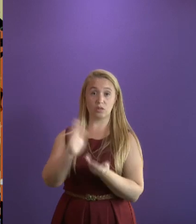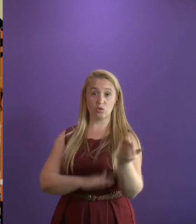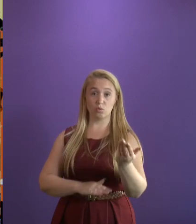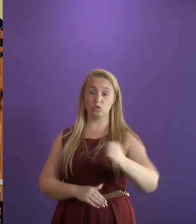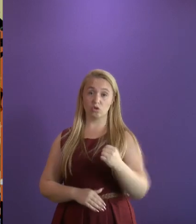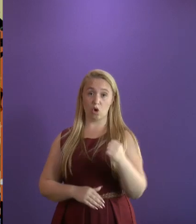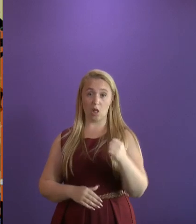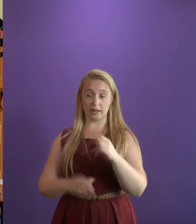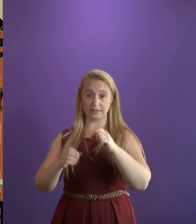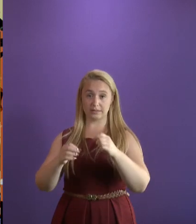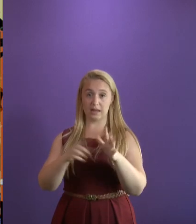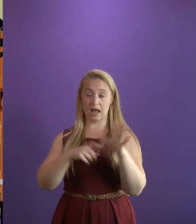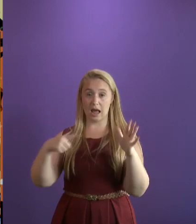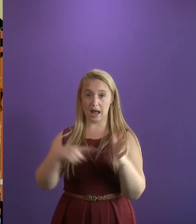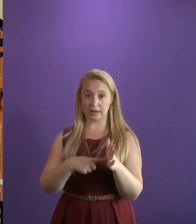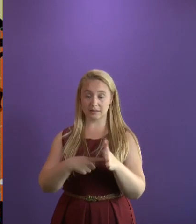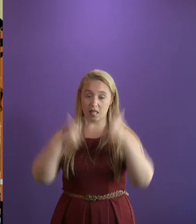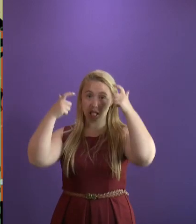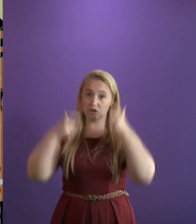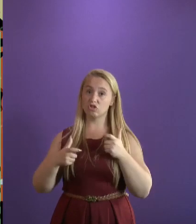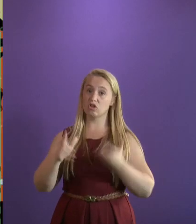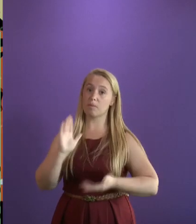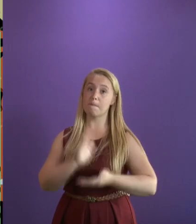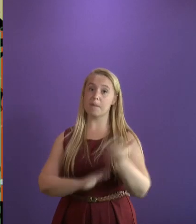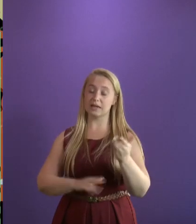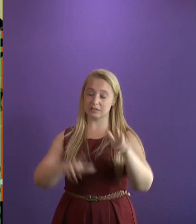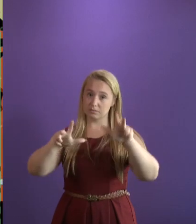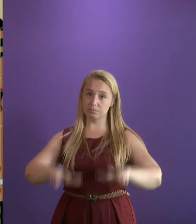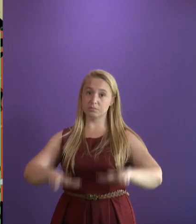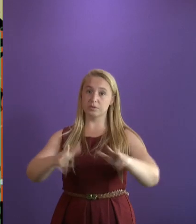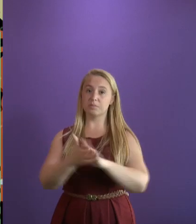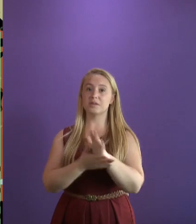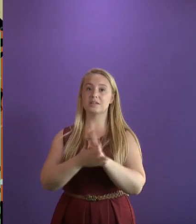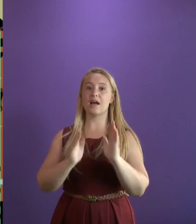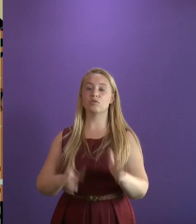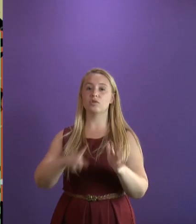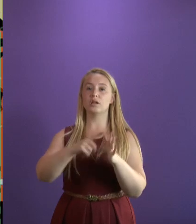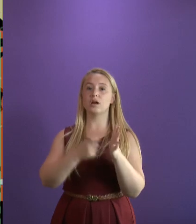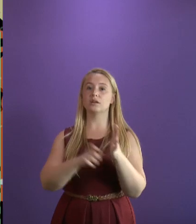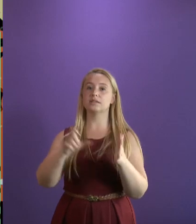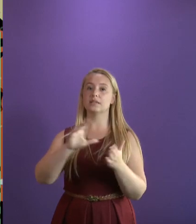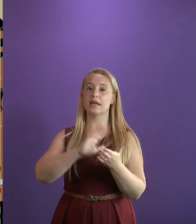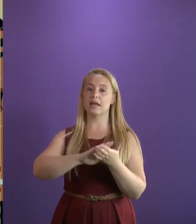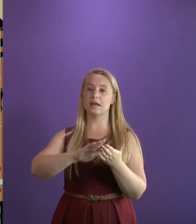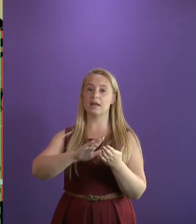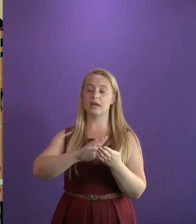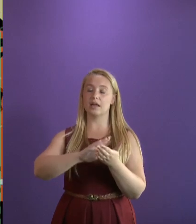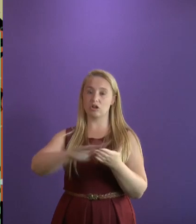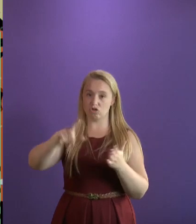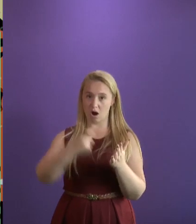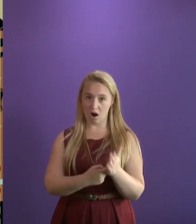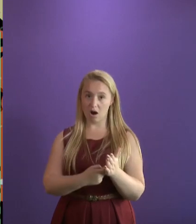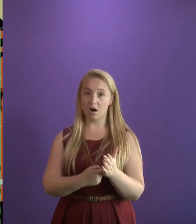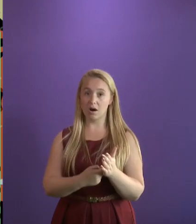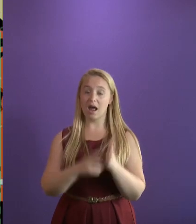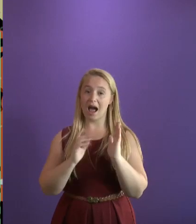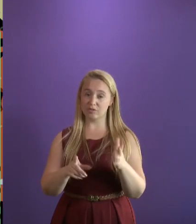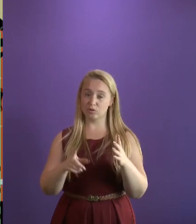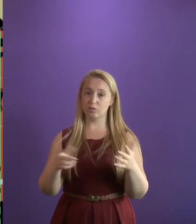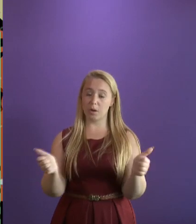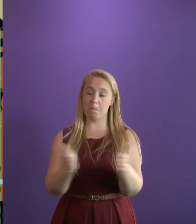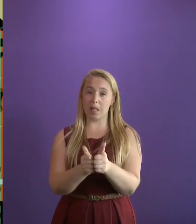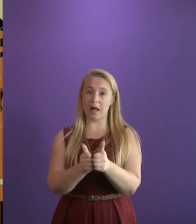Act. All legislation passed in this place has to comply with ECHR, which is a worry because we might lose that post